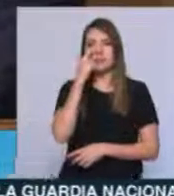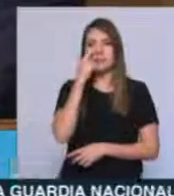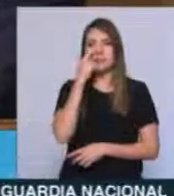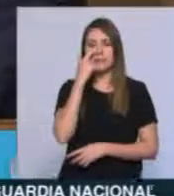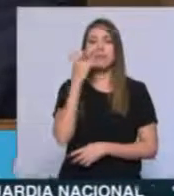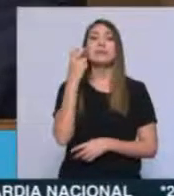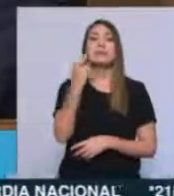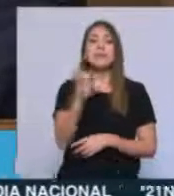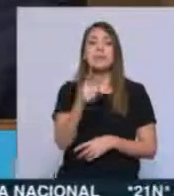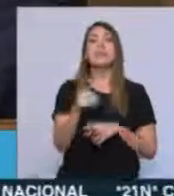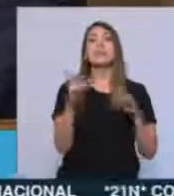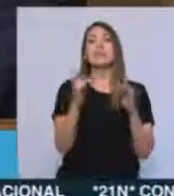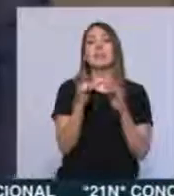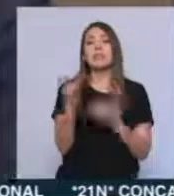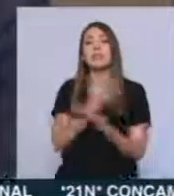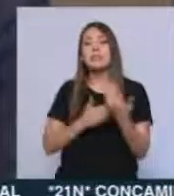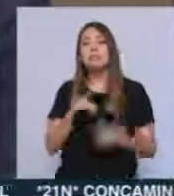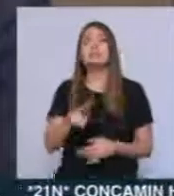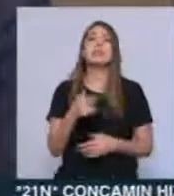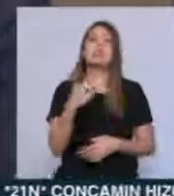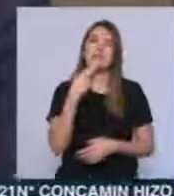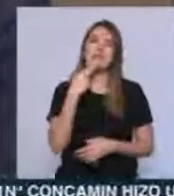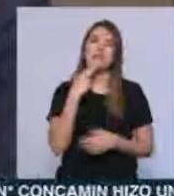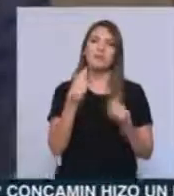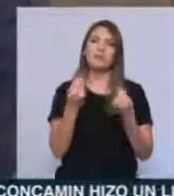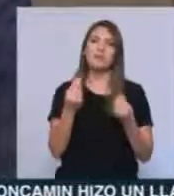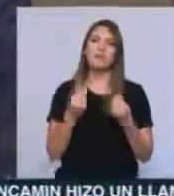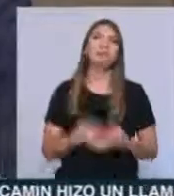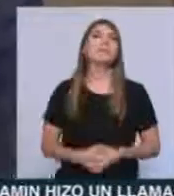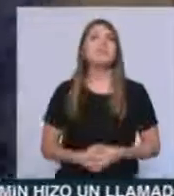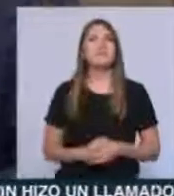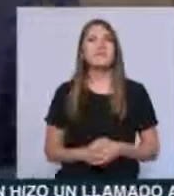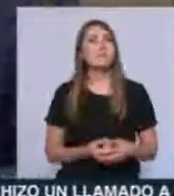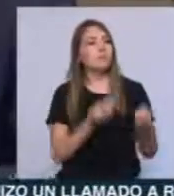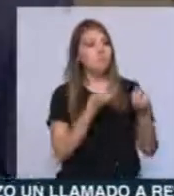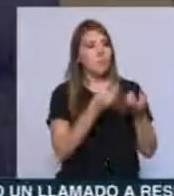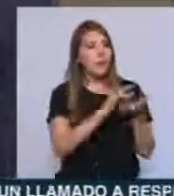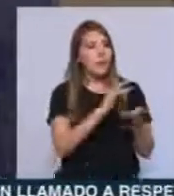that's social media at its best. President Rising, muchísimas gracias por